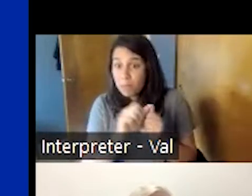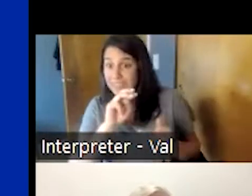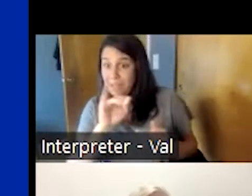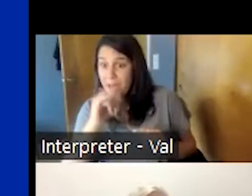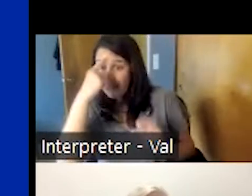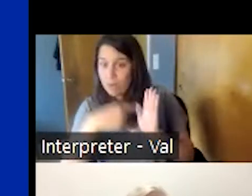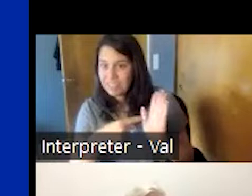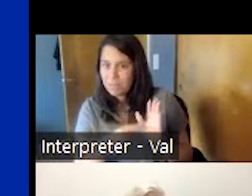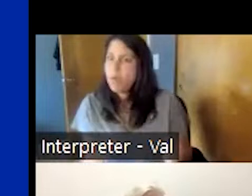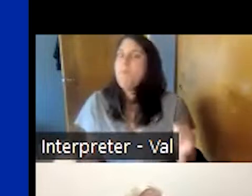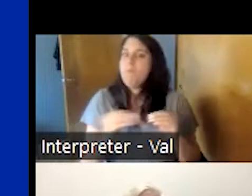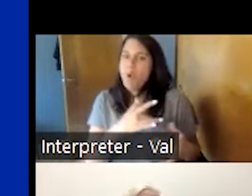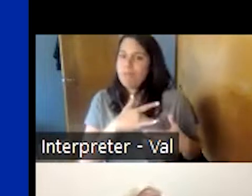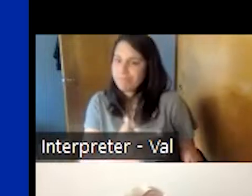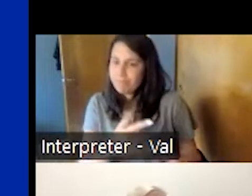undetected.